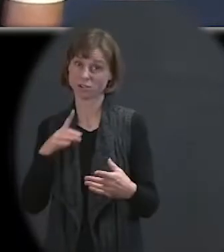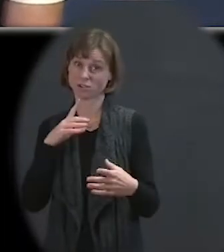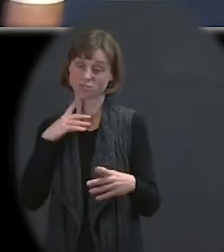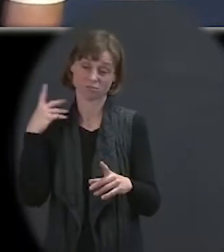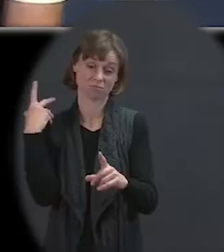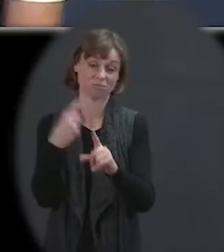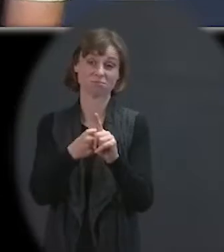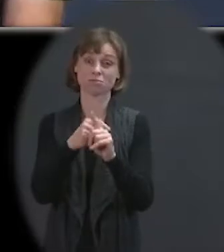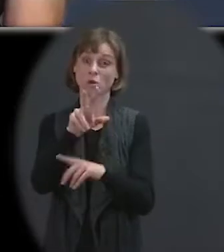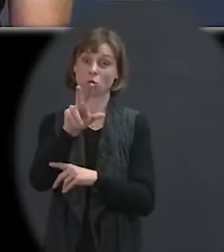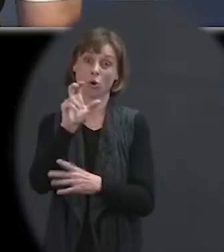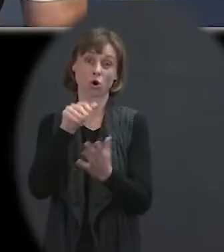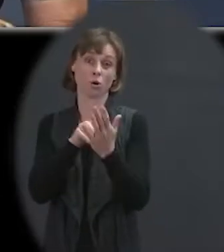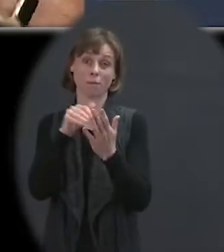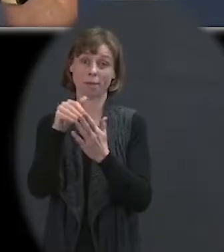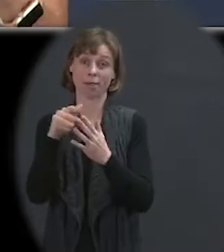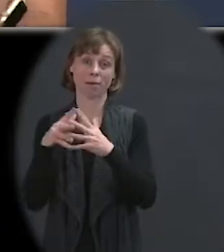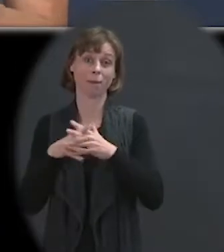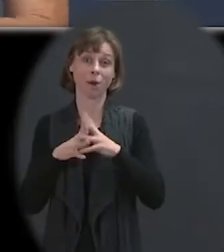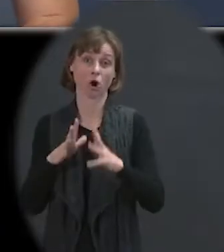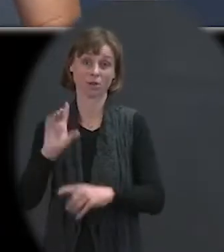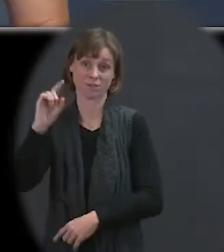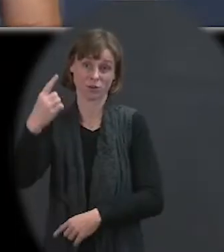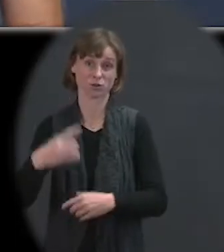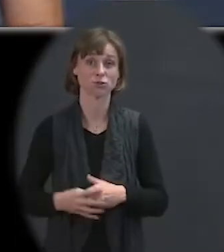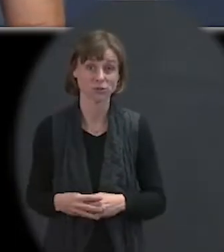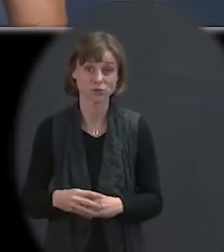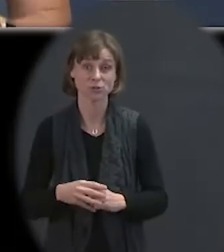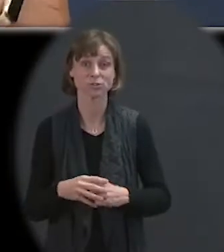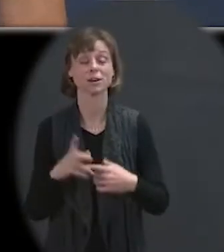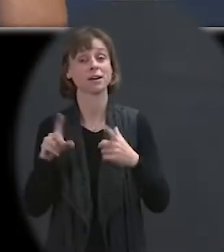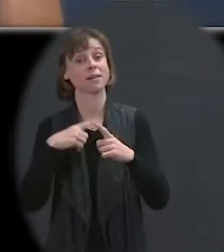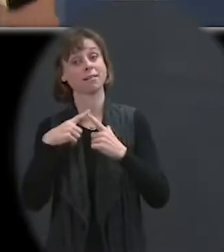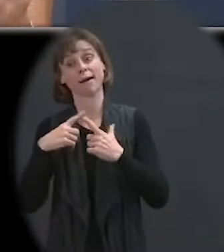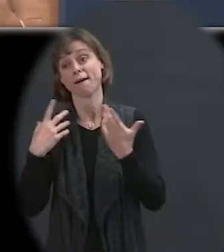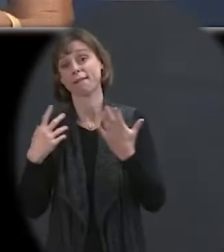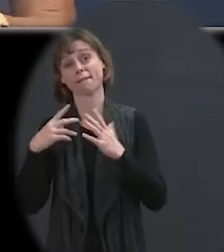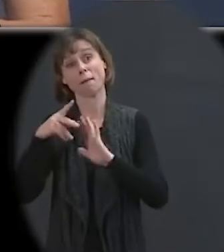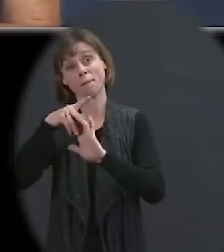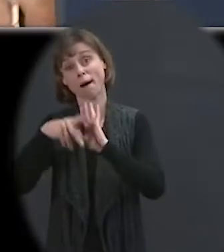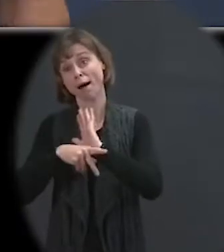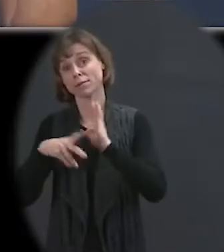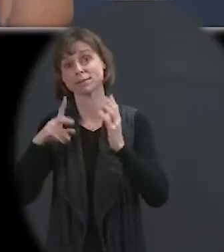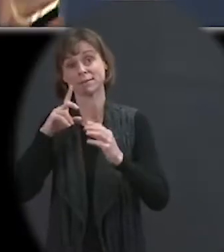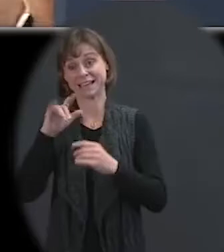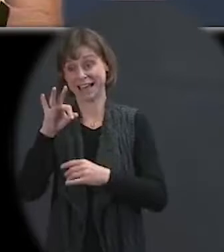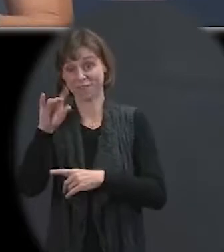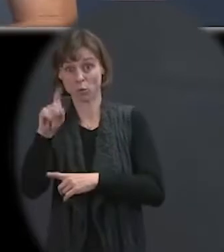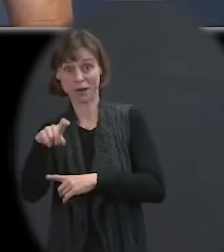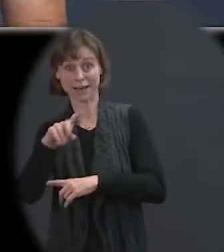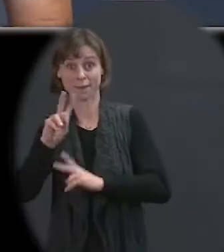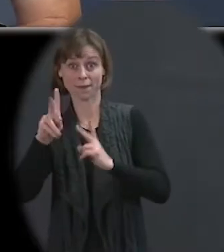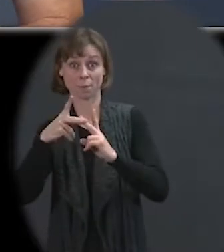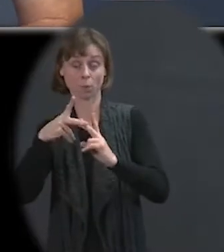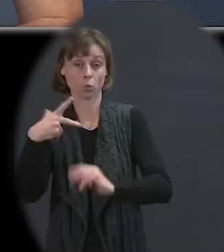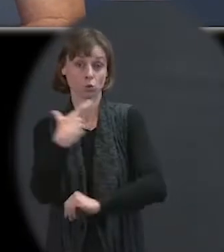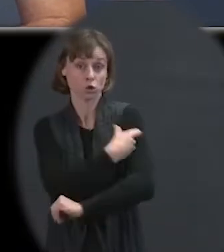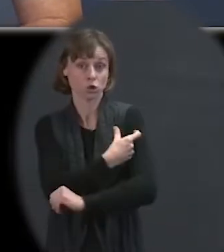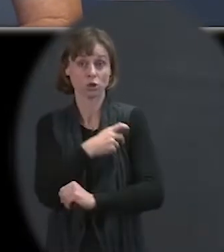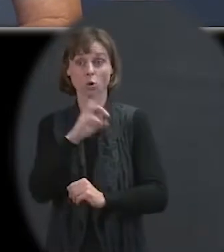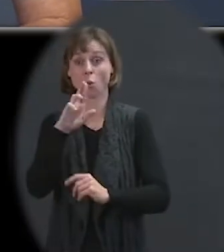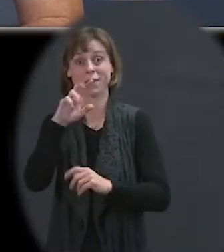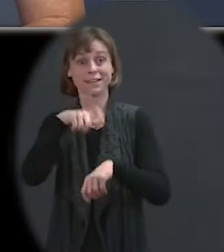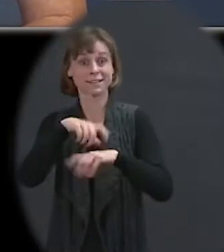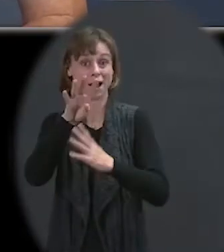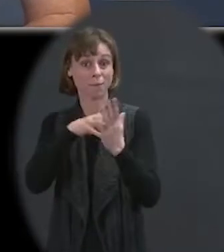Americans vaccinated, and then any guidelines on whether a booster will be needed, the timeline of it, we would certainly